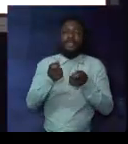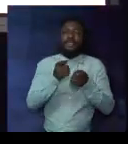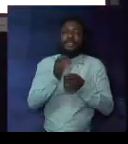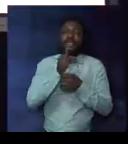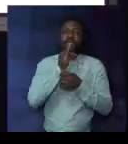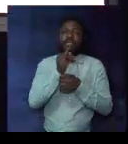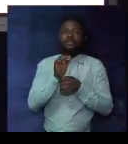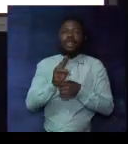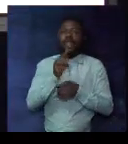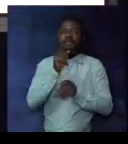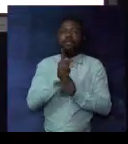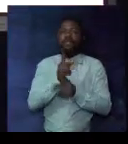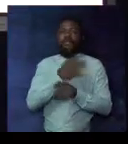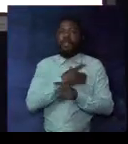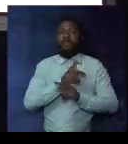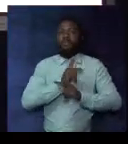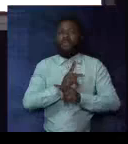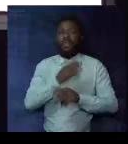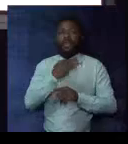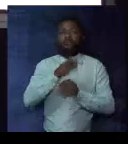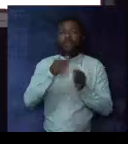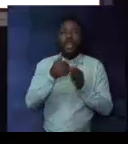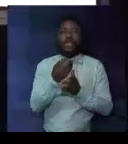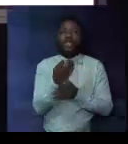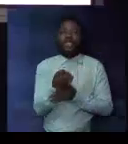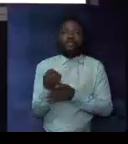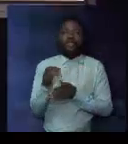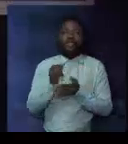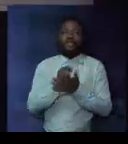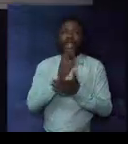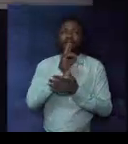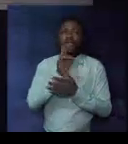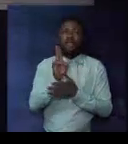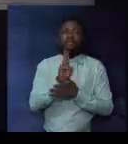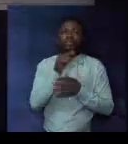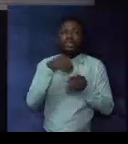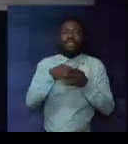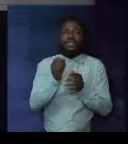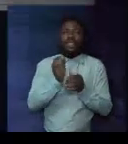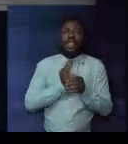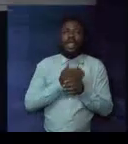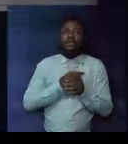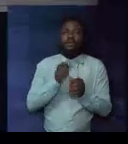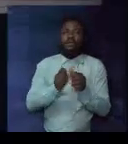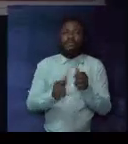is. Maintenance is the upkeep and preservation of all equipment that are